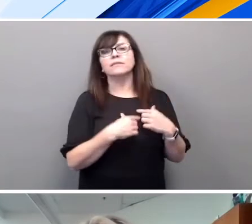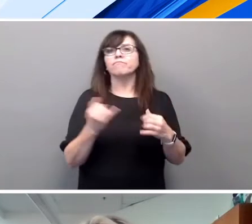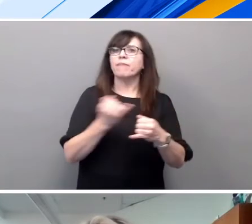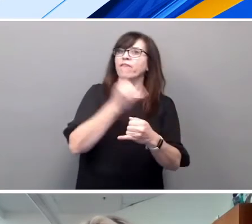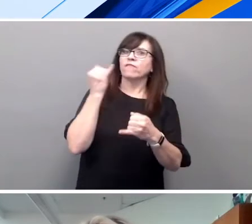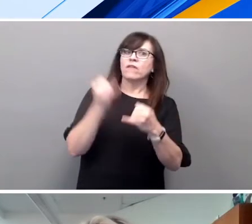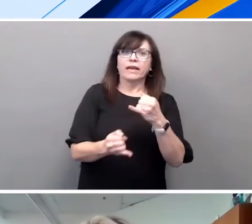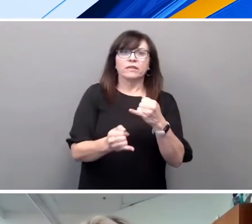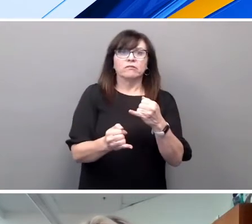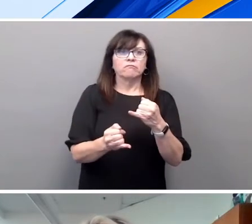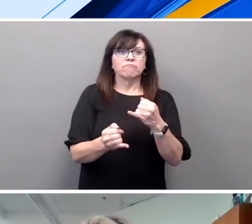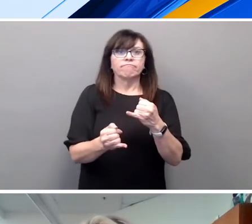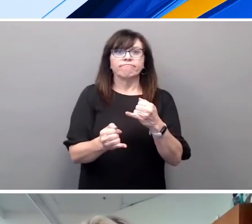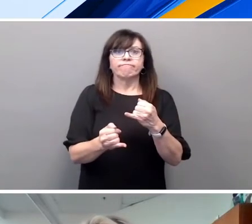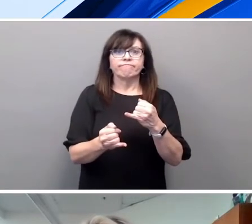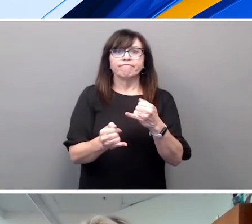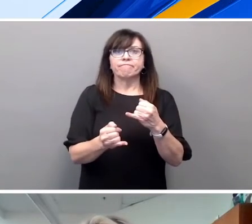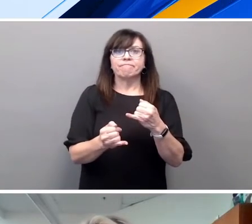final